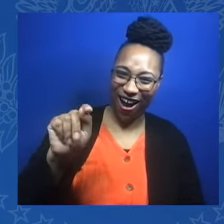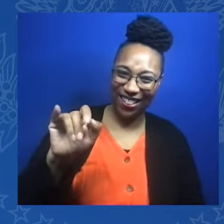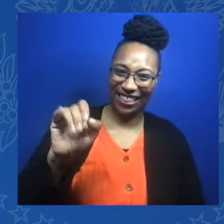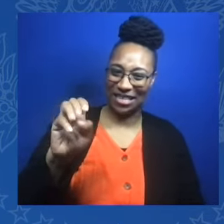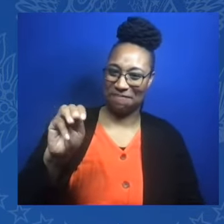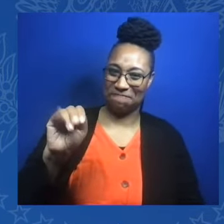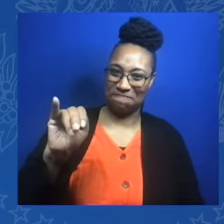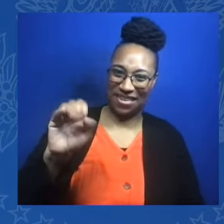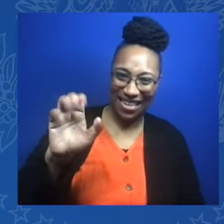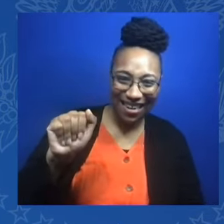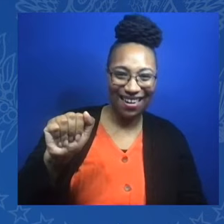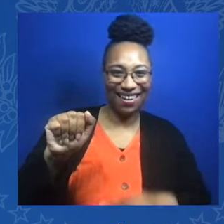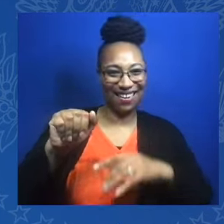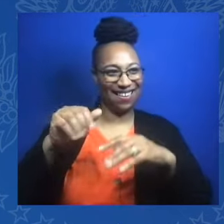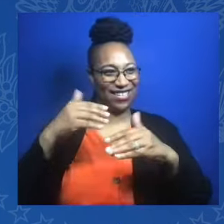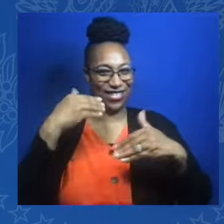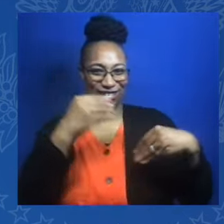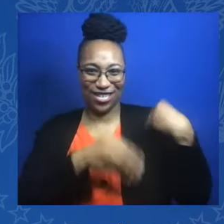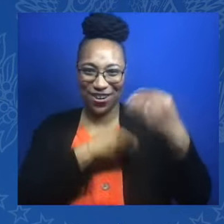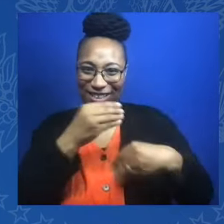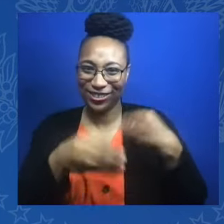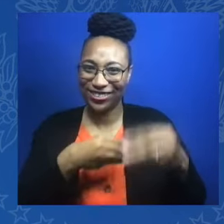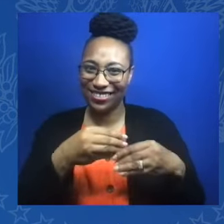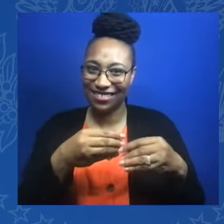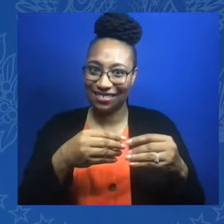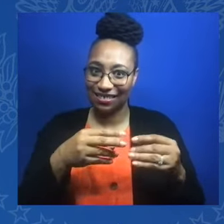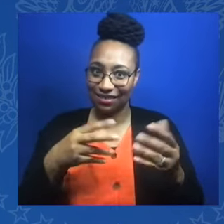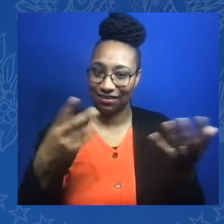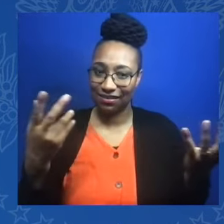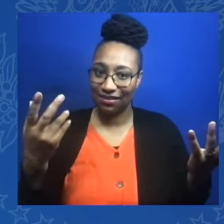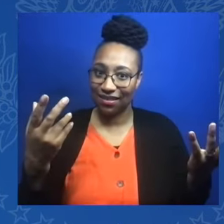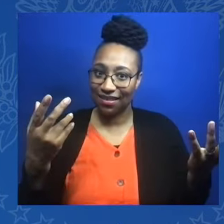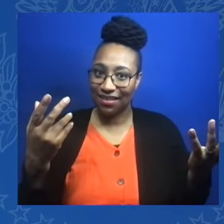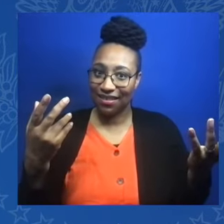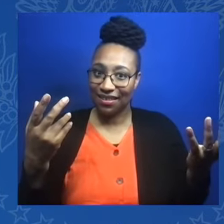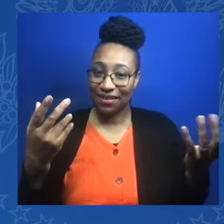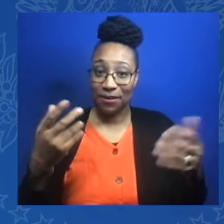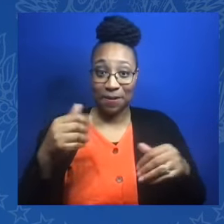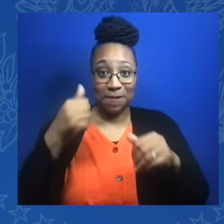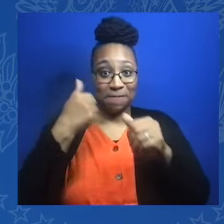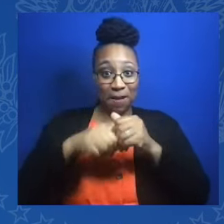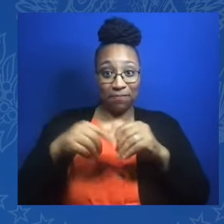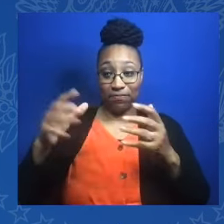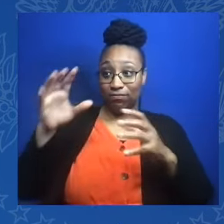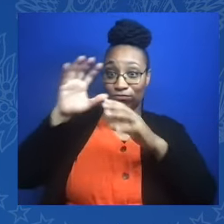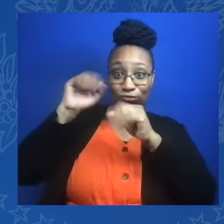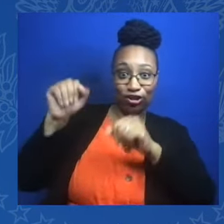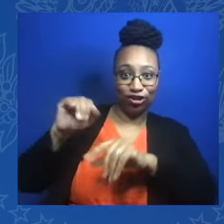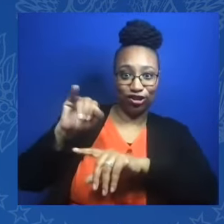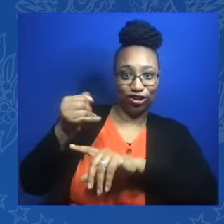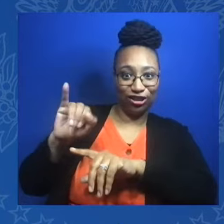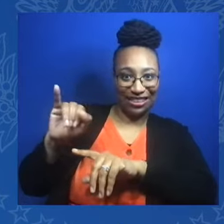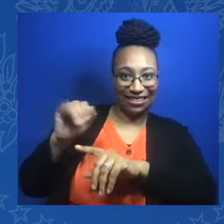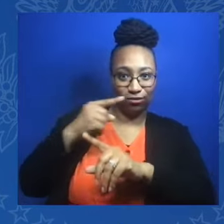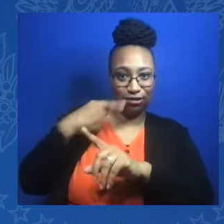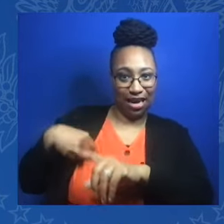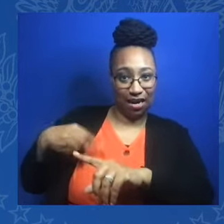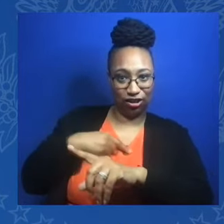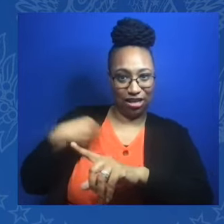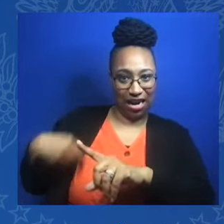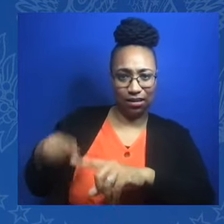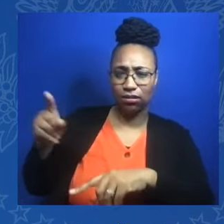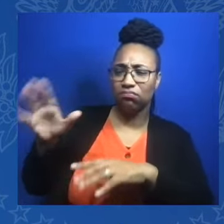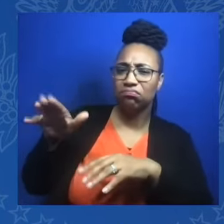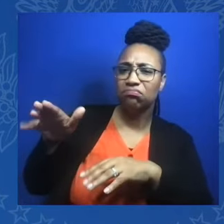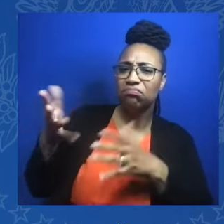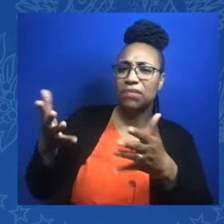in the Tibetan Plateau, could I define America? And I could have said the same thing if he asked about Canada. I said, yes, one word,